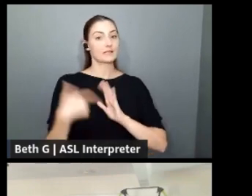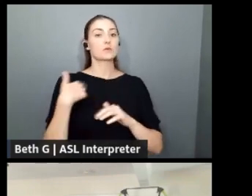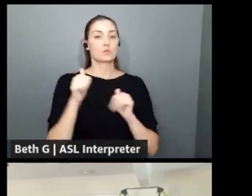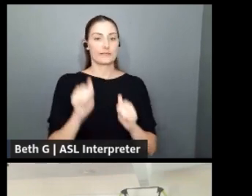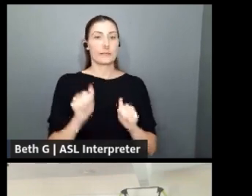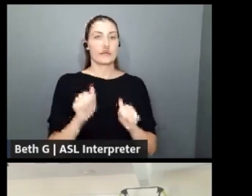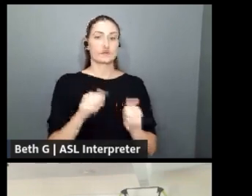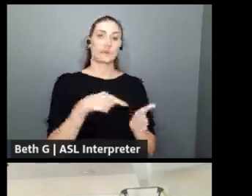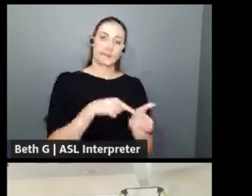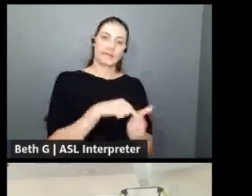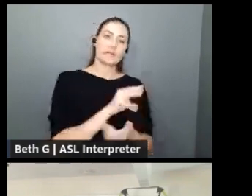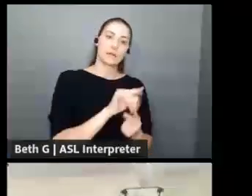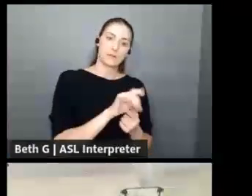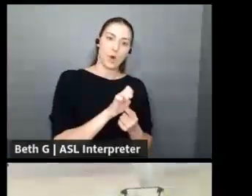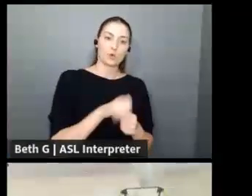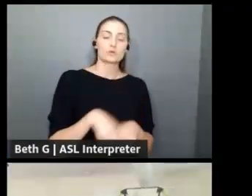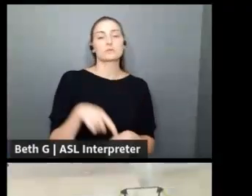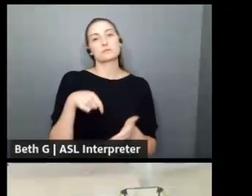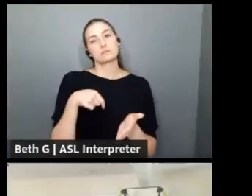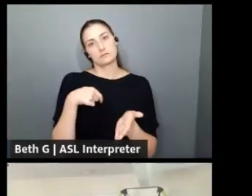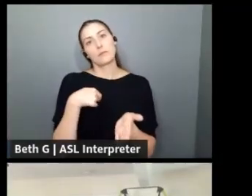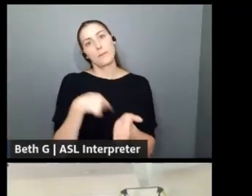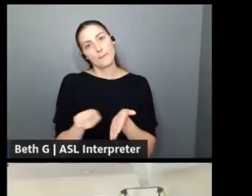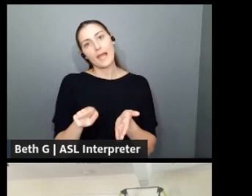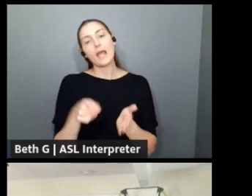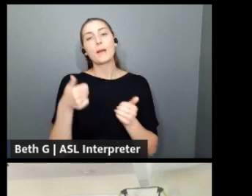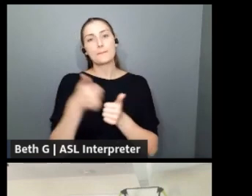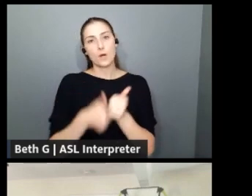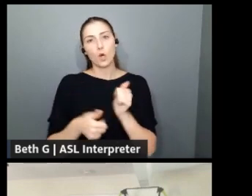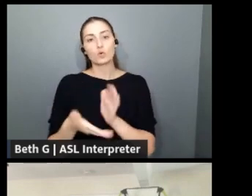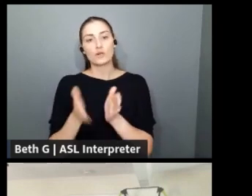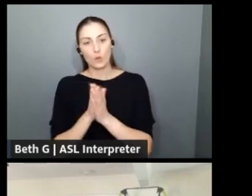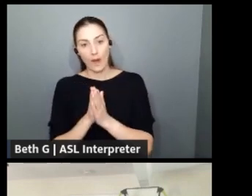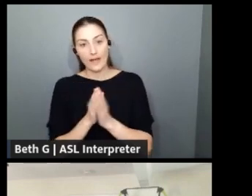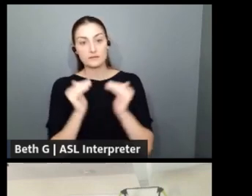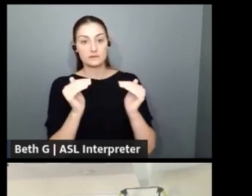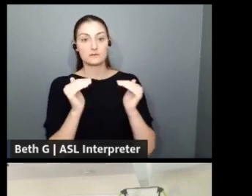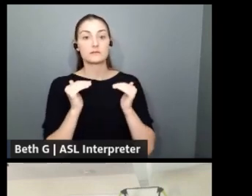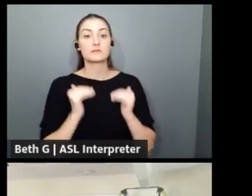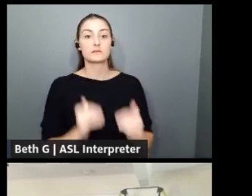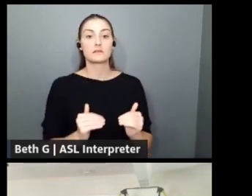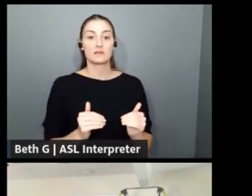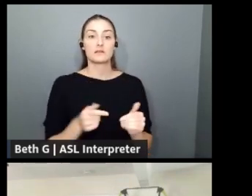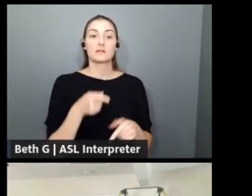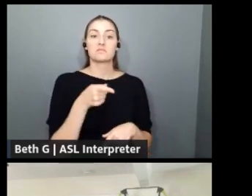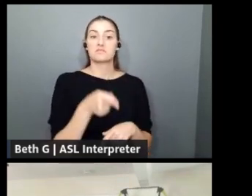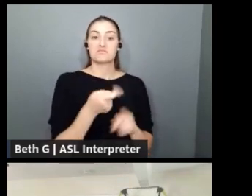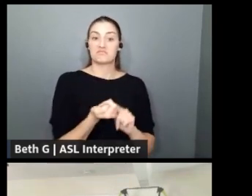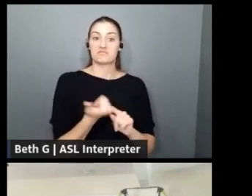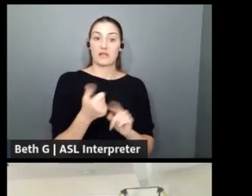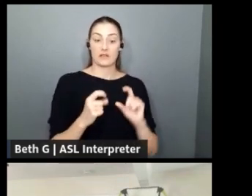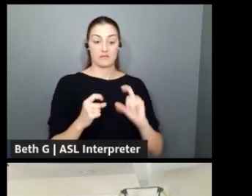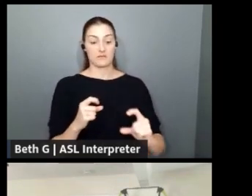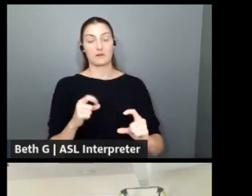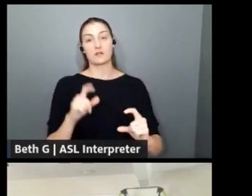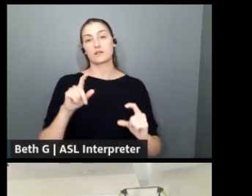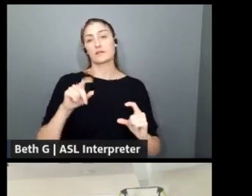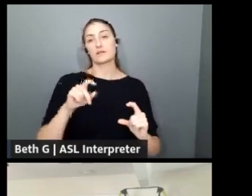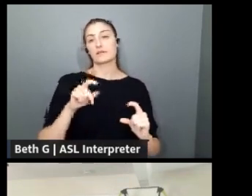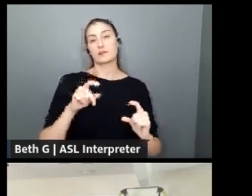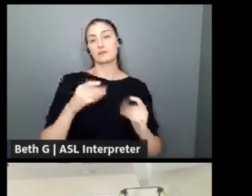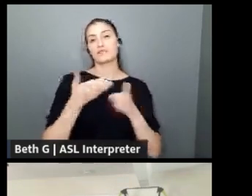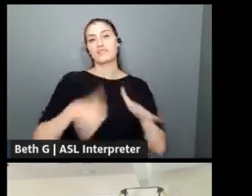pay per request and remove the provision throughput reference. And just like that, if we call update